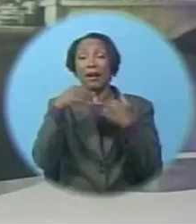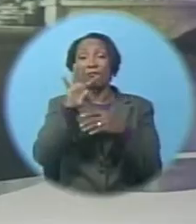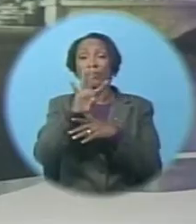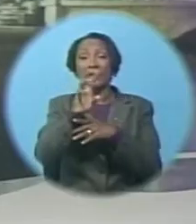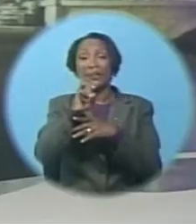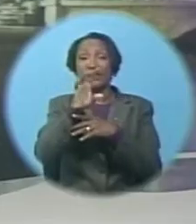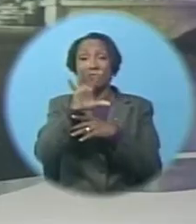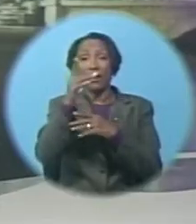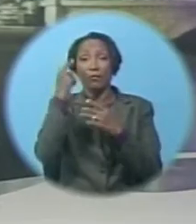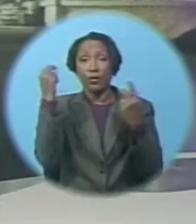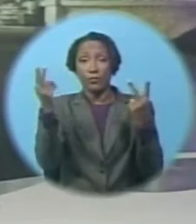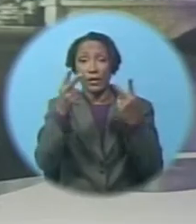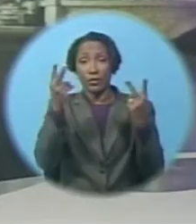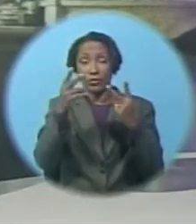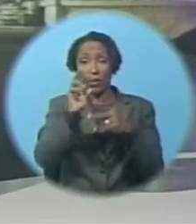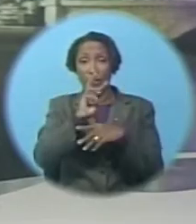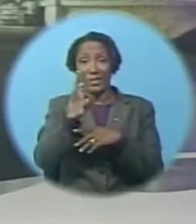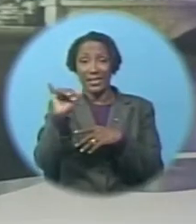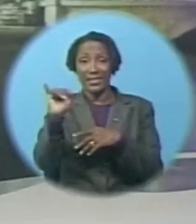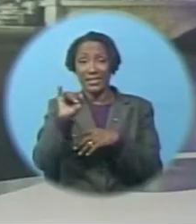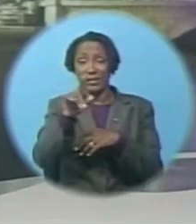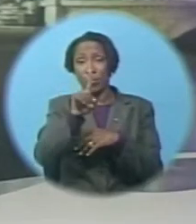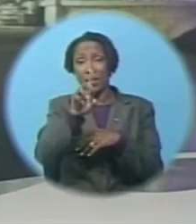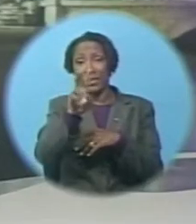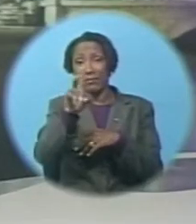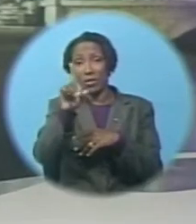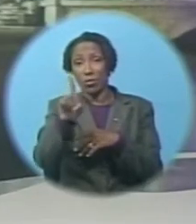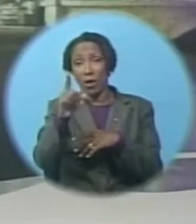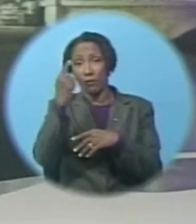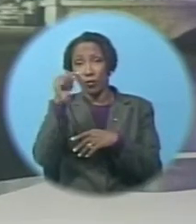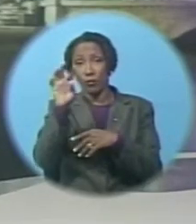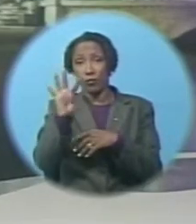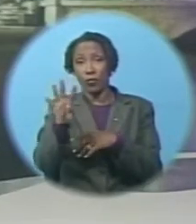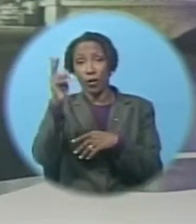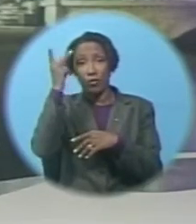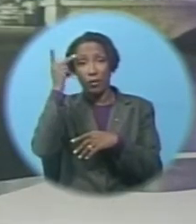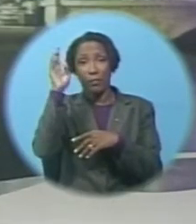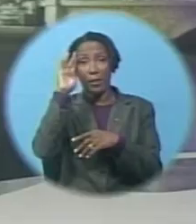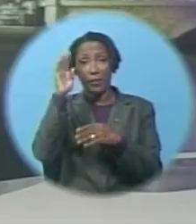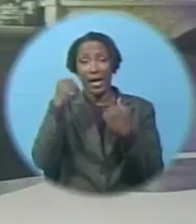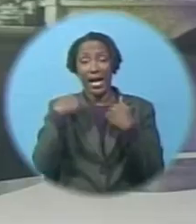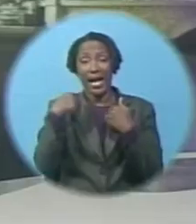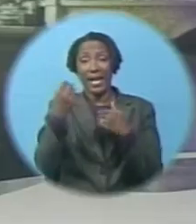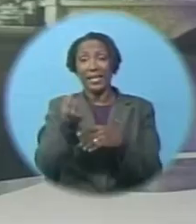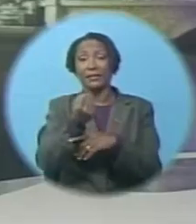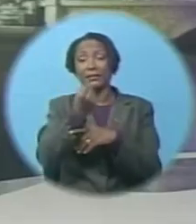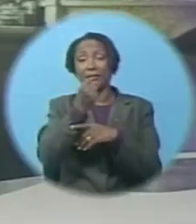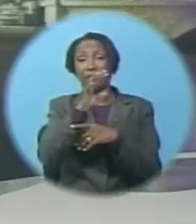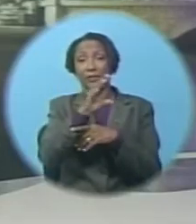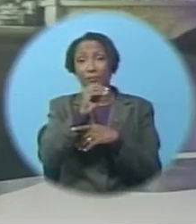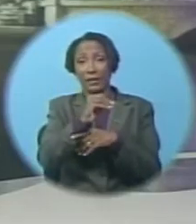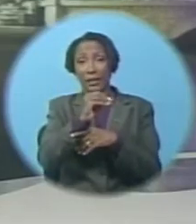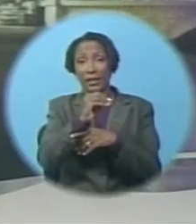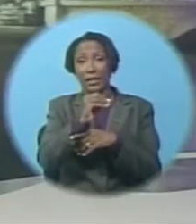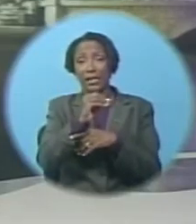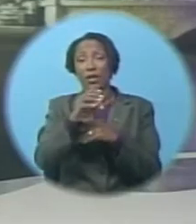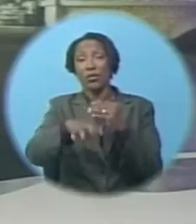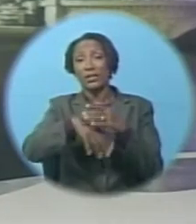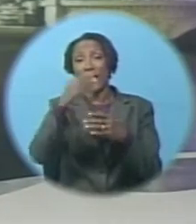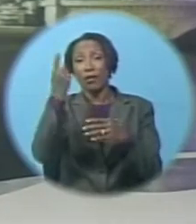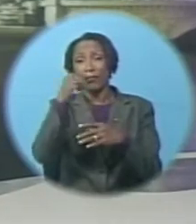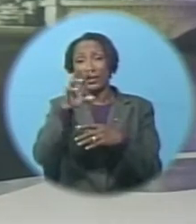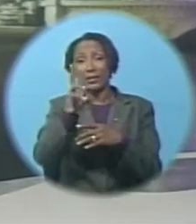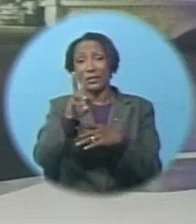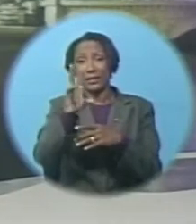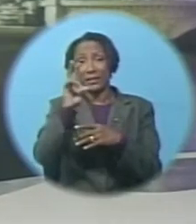on 171 for 4. Craig Brathwaite, who notched up his 11th 50, was dismissed for 67, while Jermaine Blackwood, he is still there